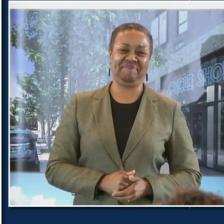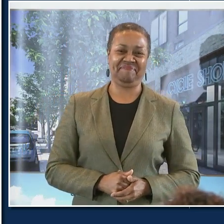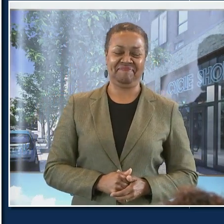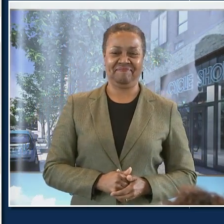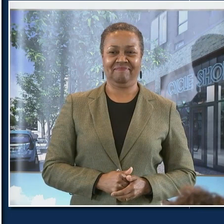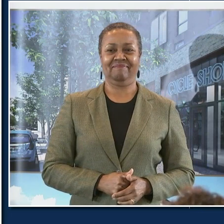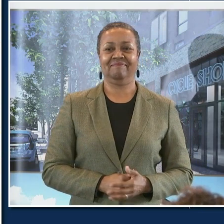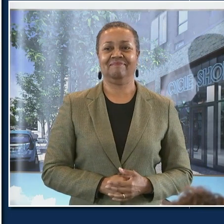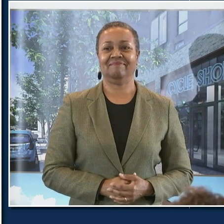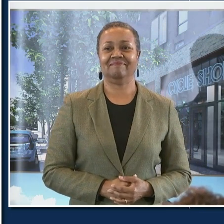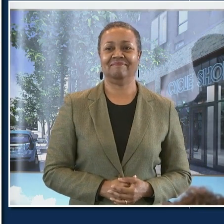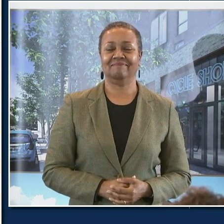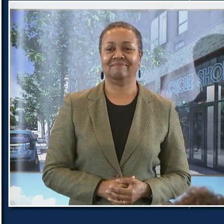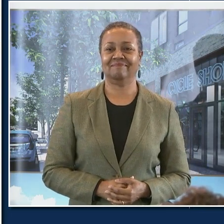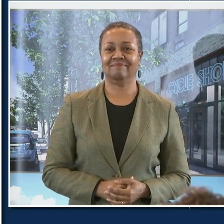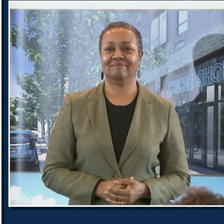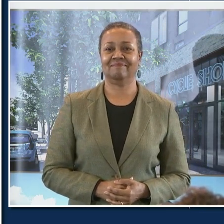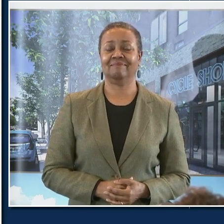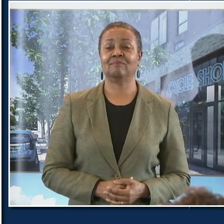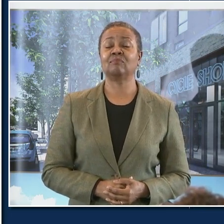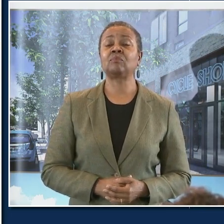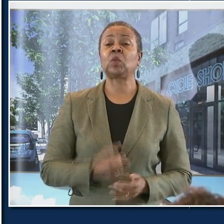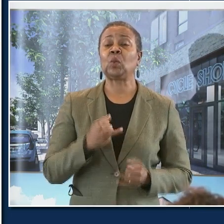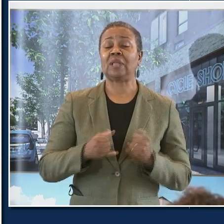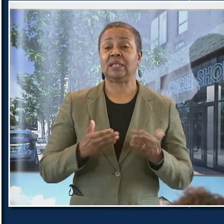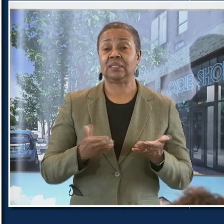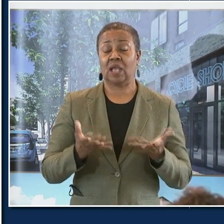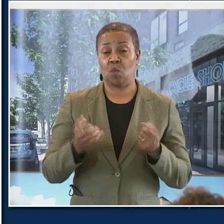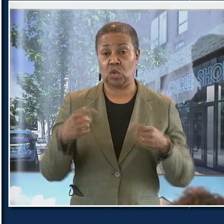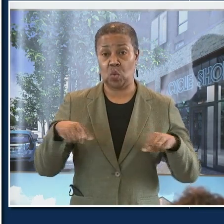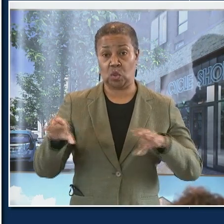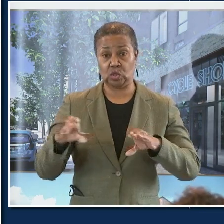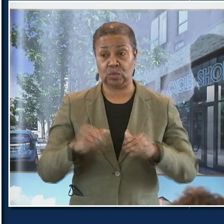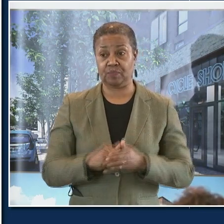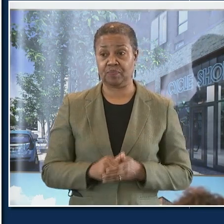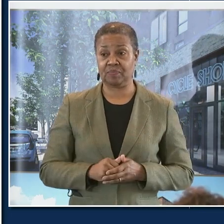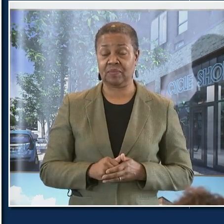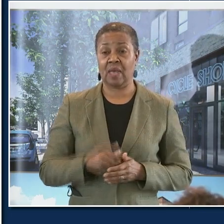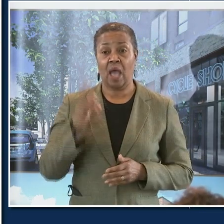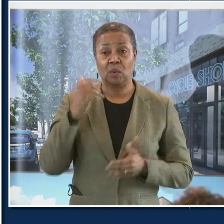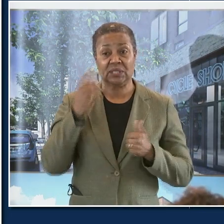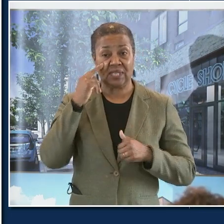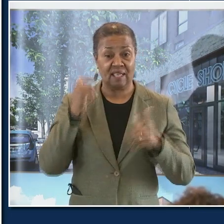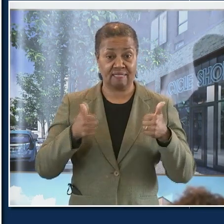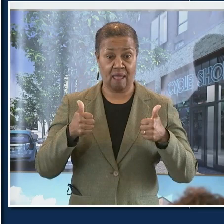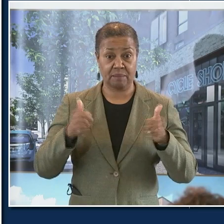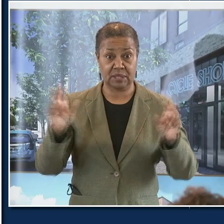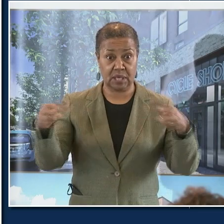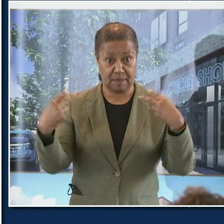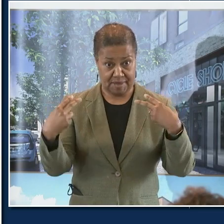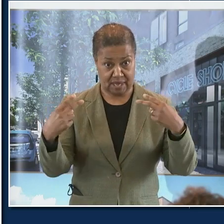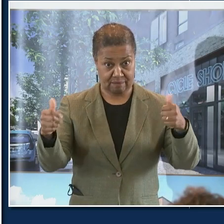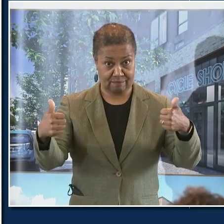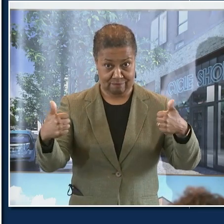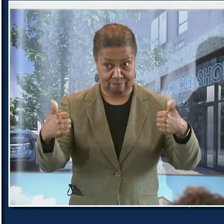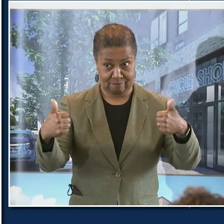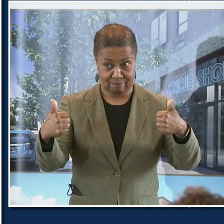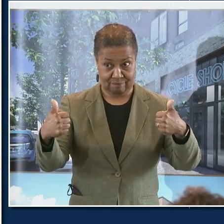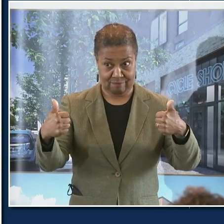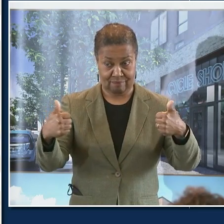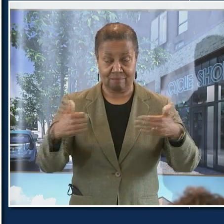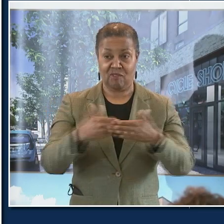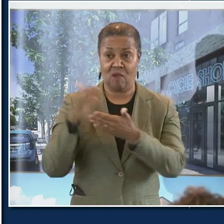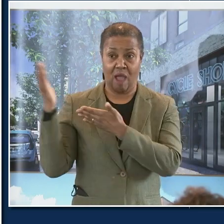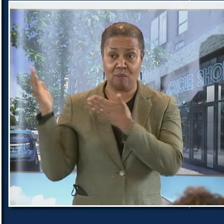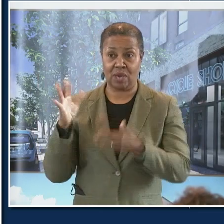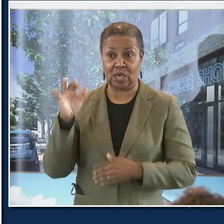One last thing I want you guys to do. Throw up the thumbs, look at me before I bring